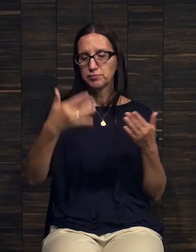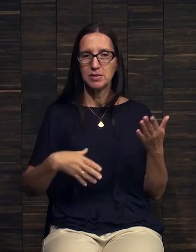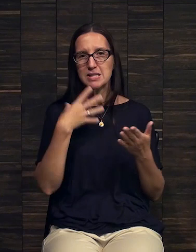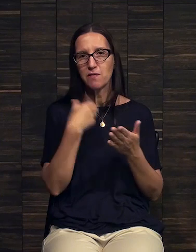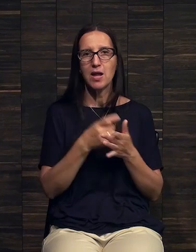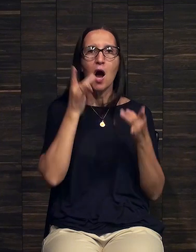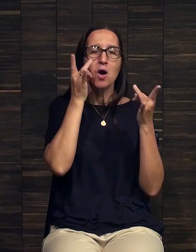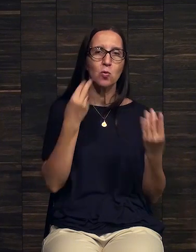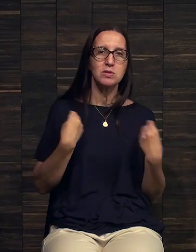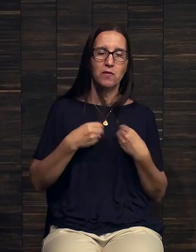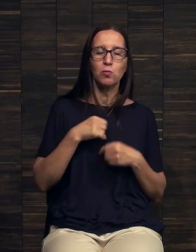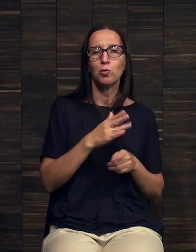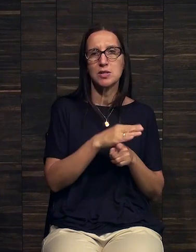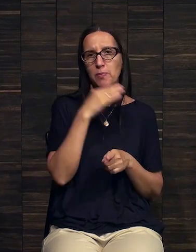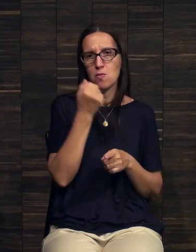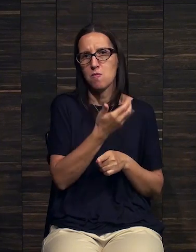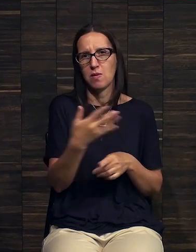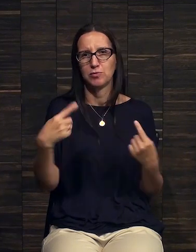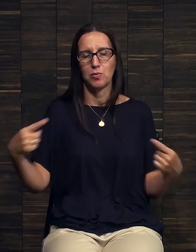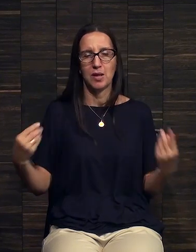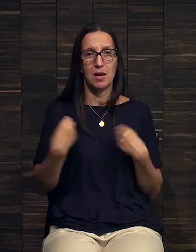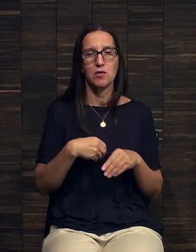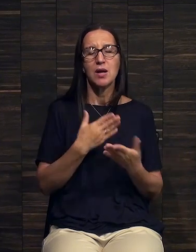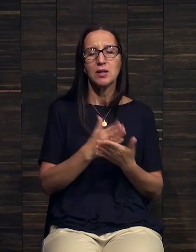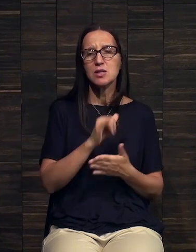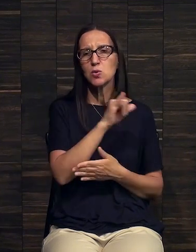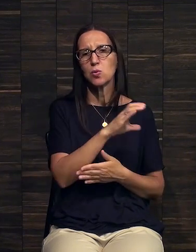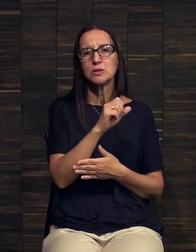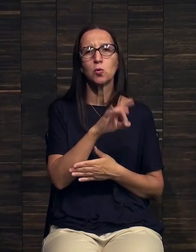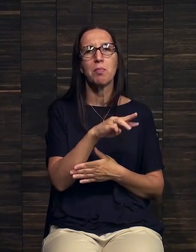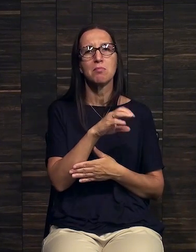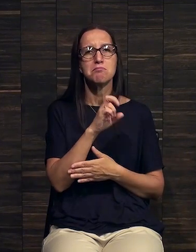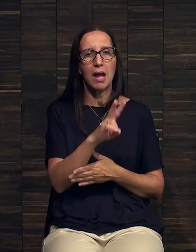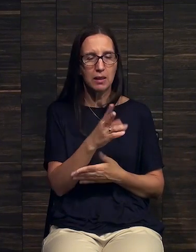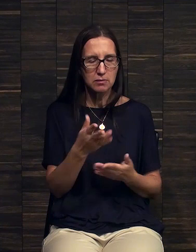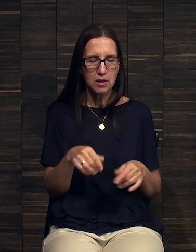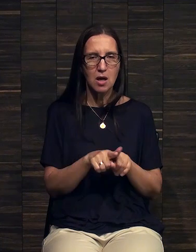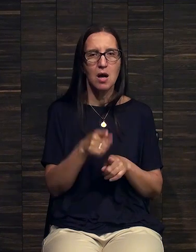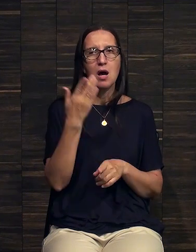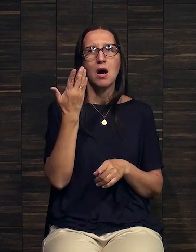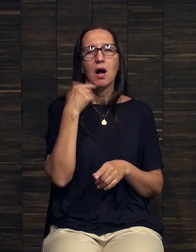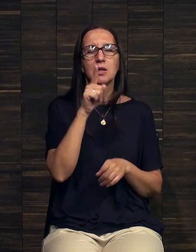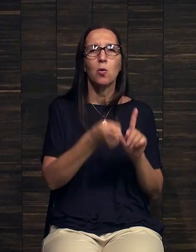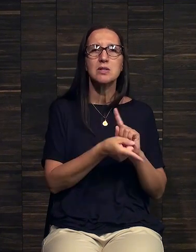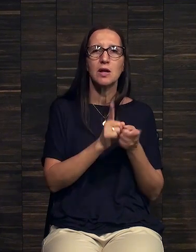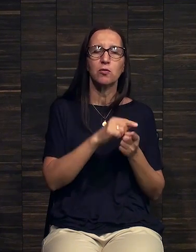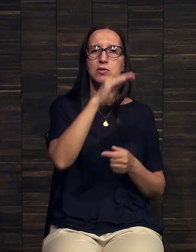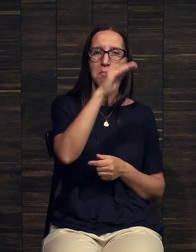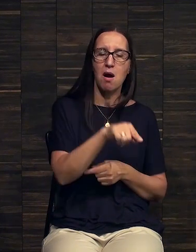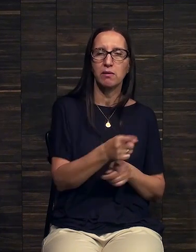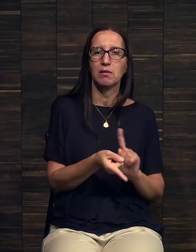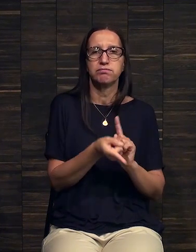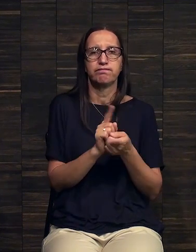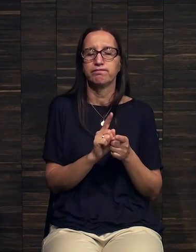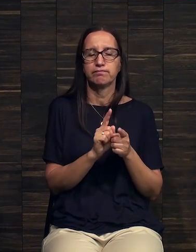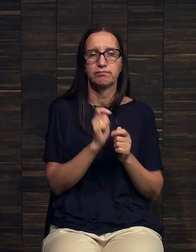trying to choose the pink suit, pink outfit. He has different colors. Sometimes he